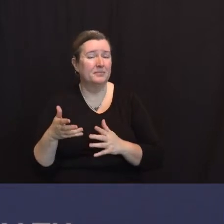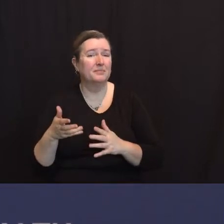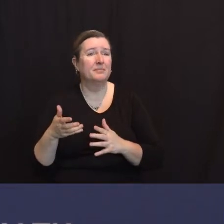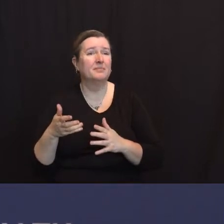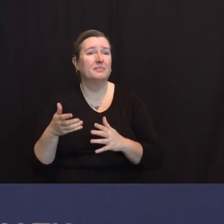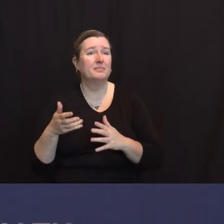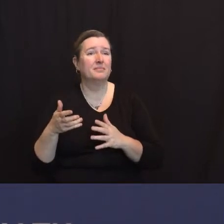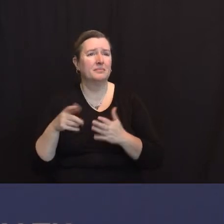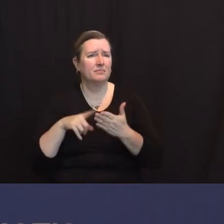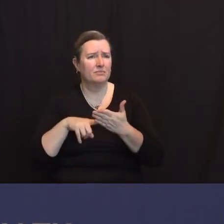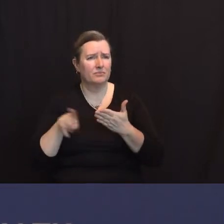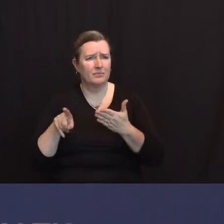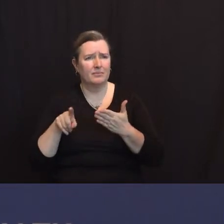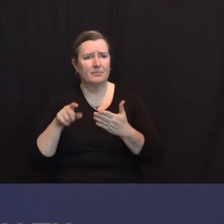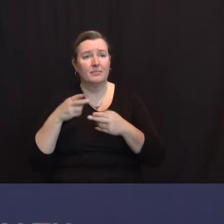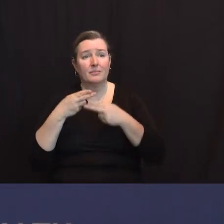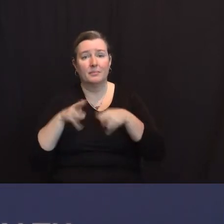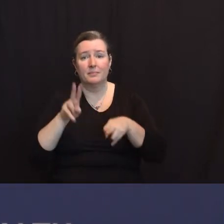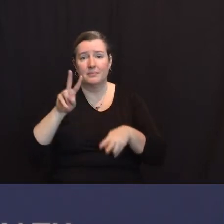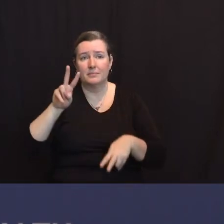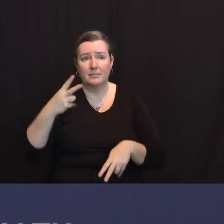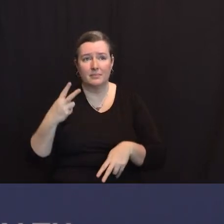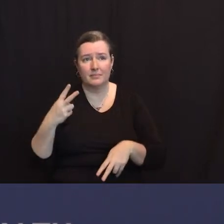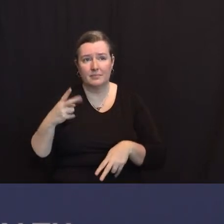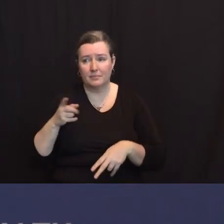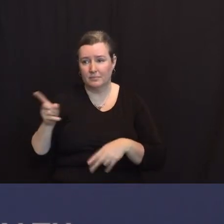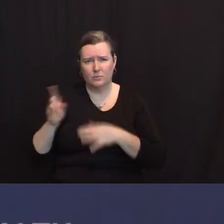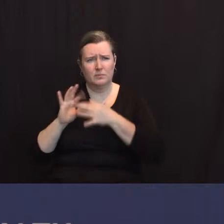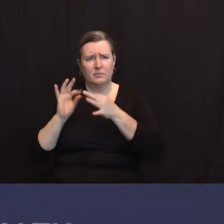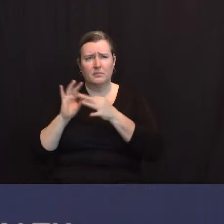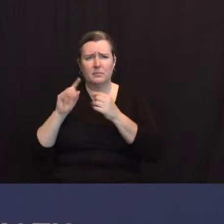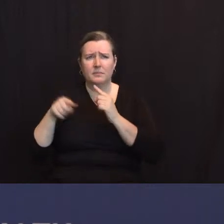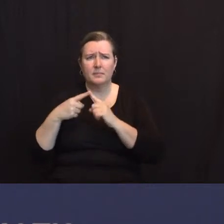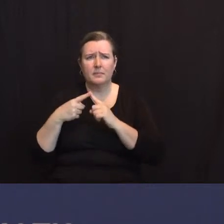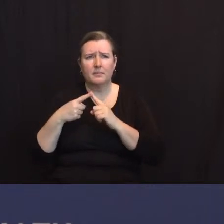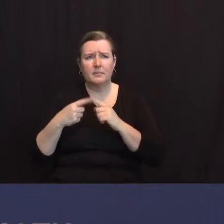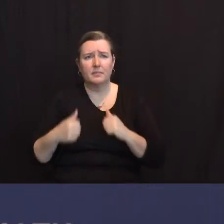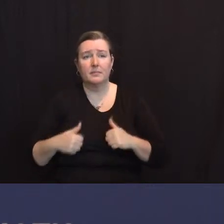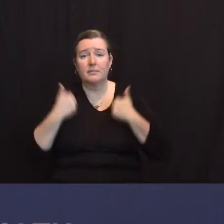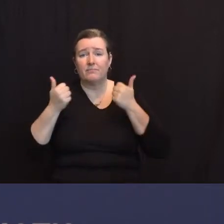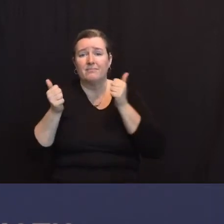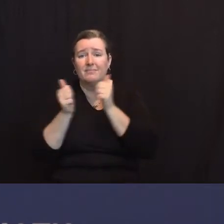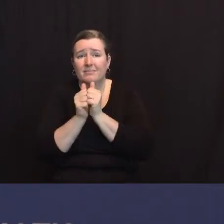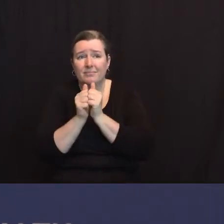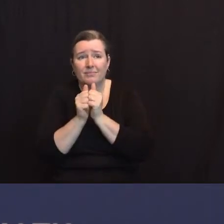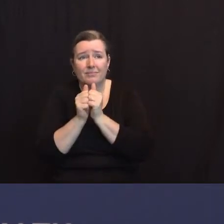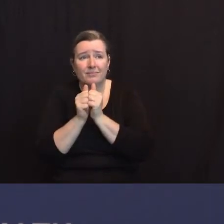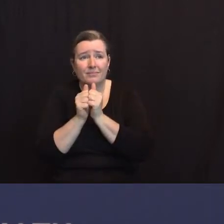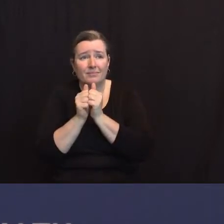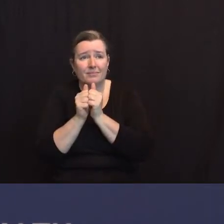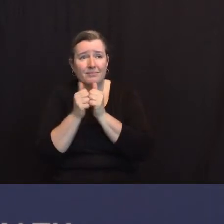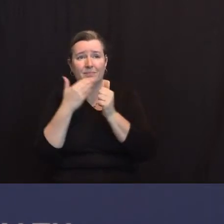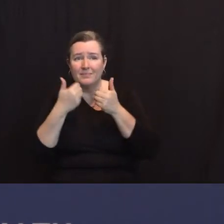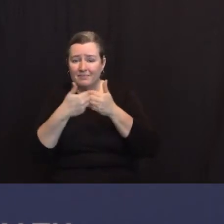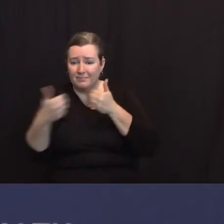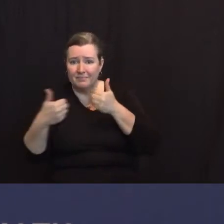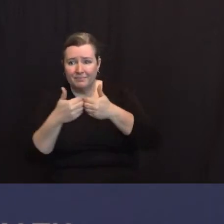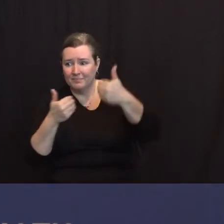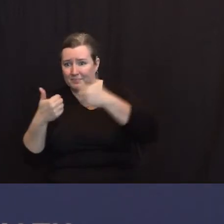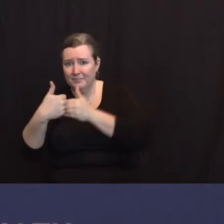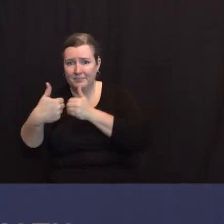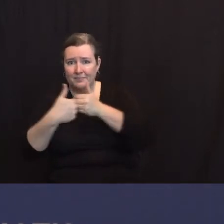this table about cohorting and separating residents. They're right, you mentioned they're going